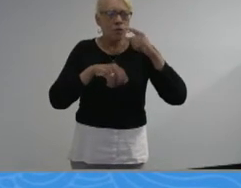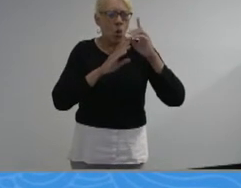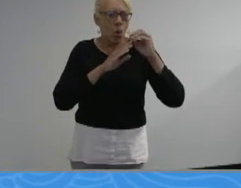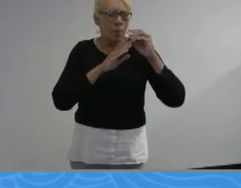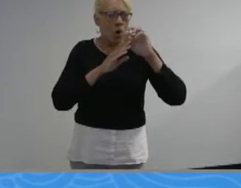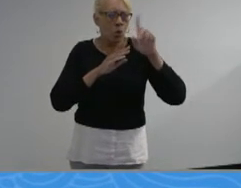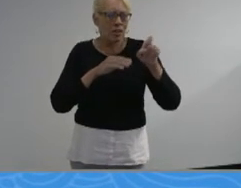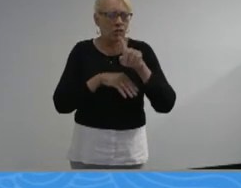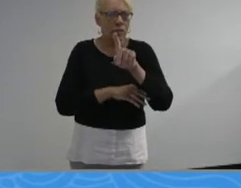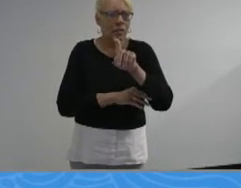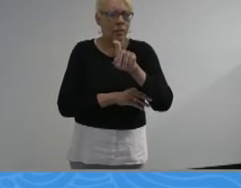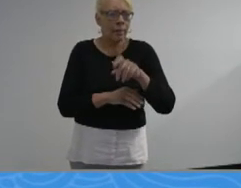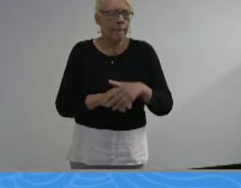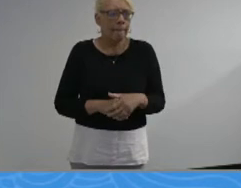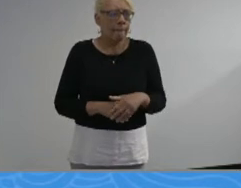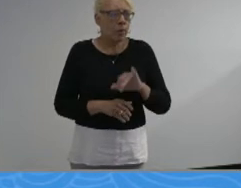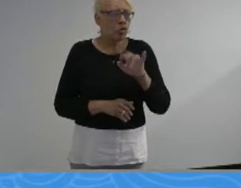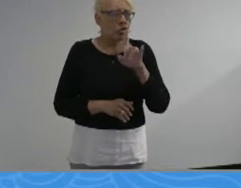Jarlene?